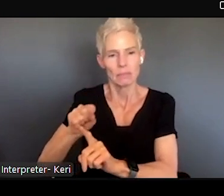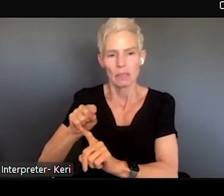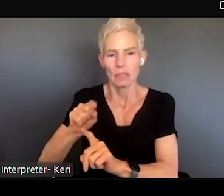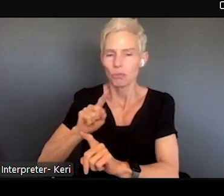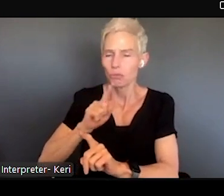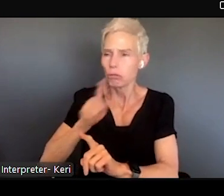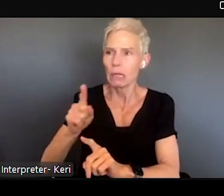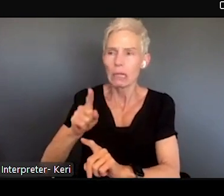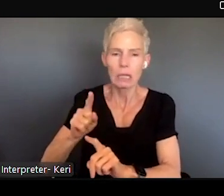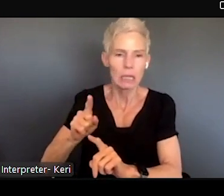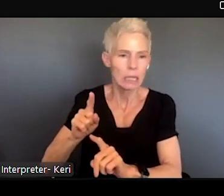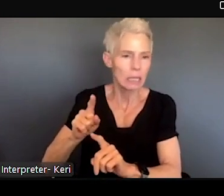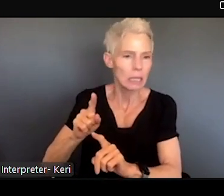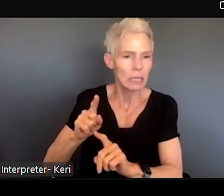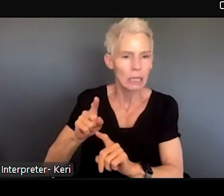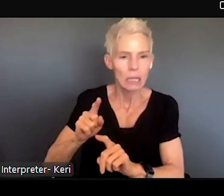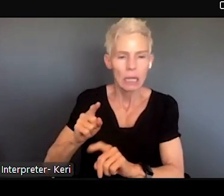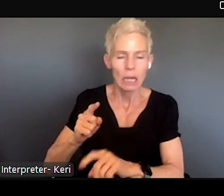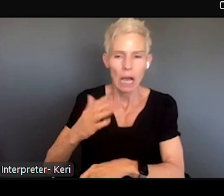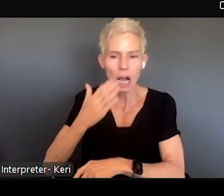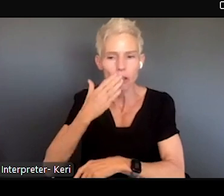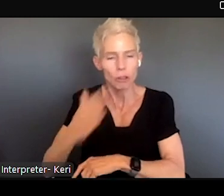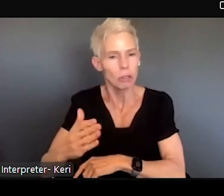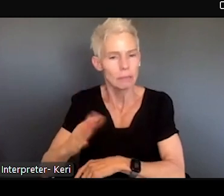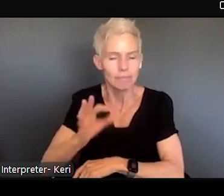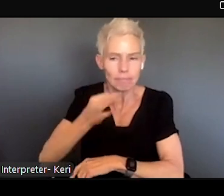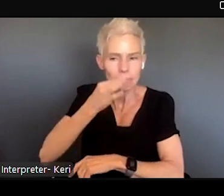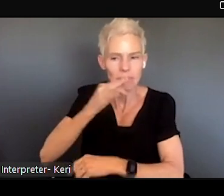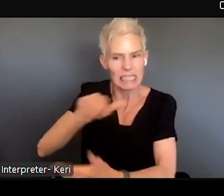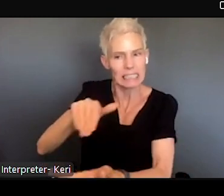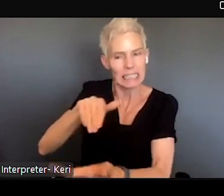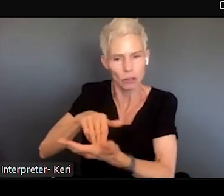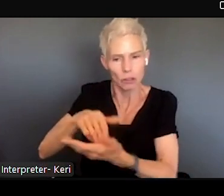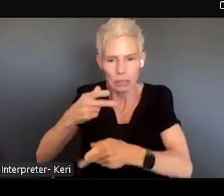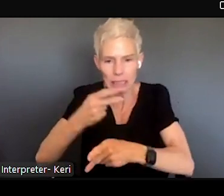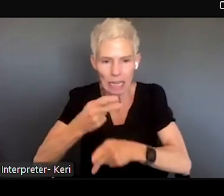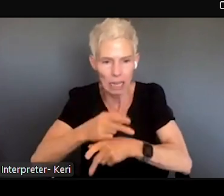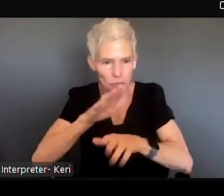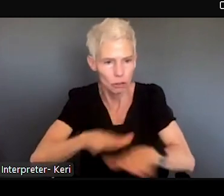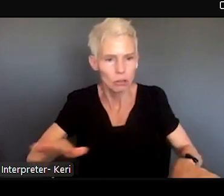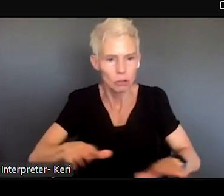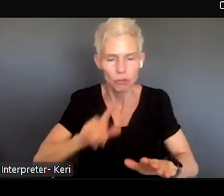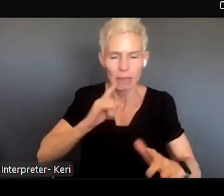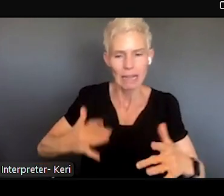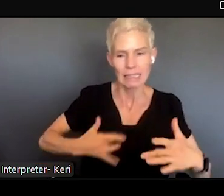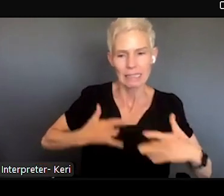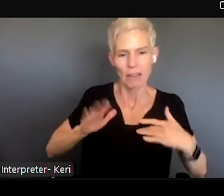well-renowned centers for children. So really excited for that.